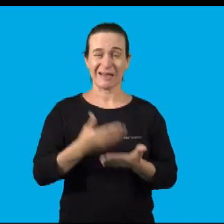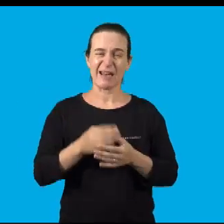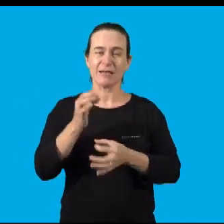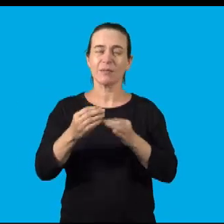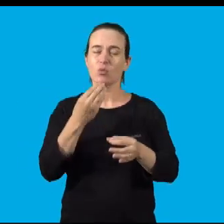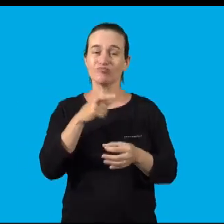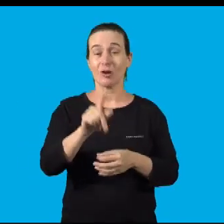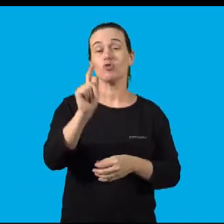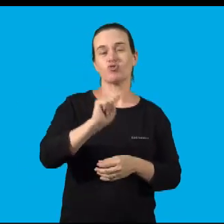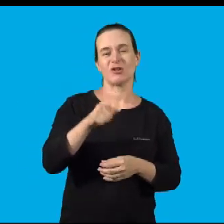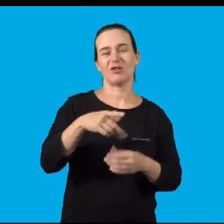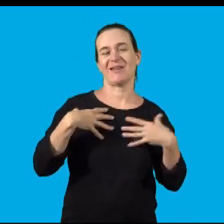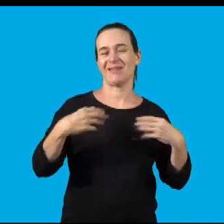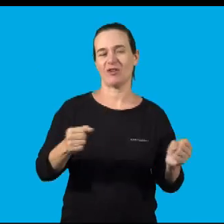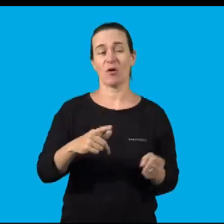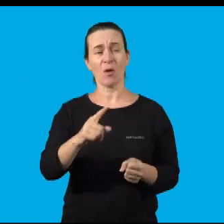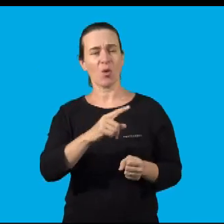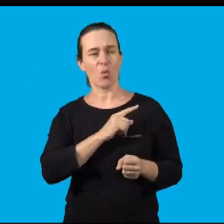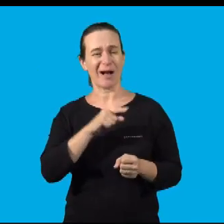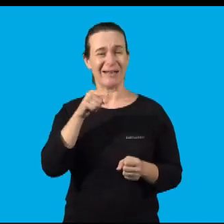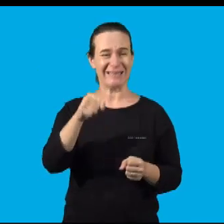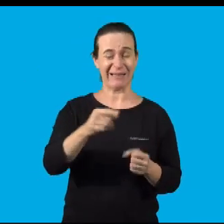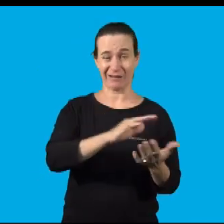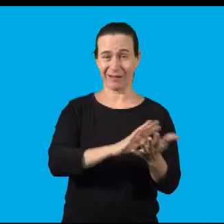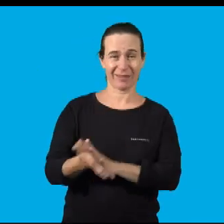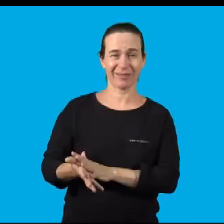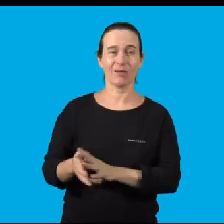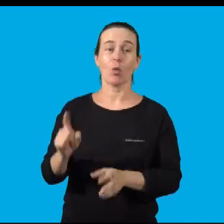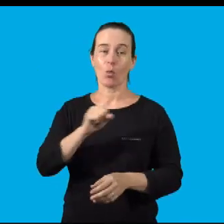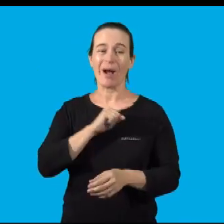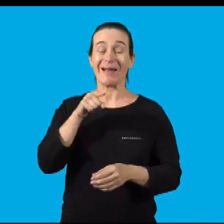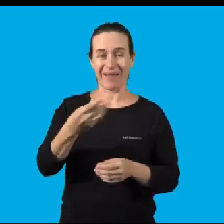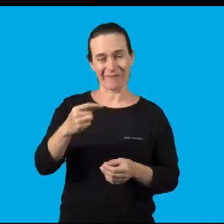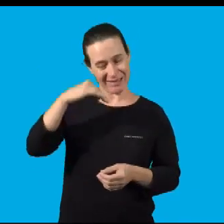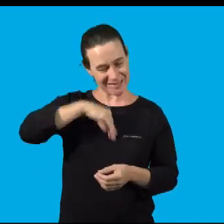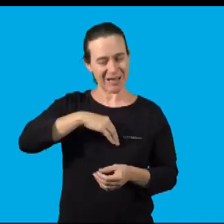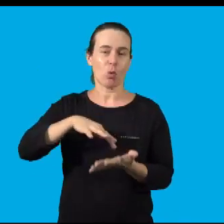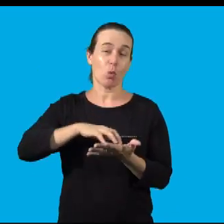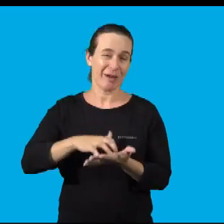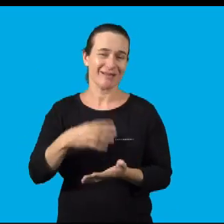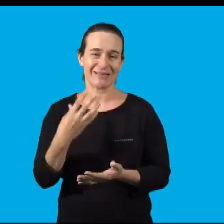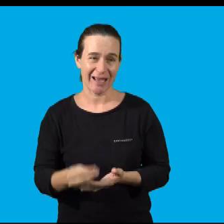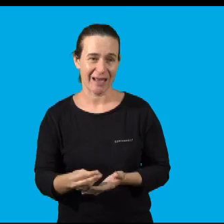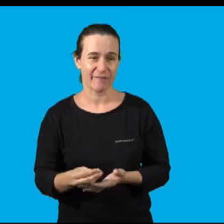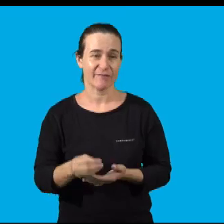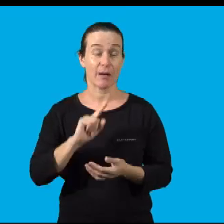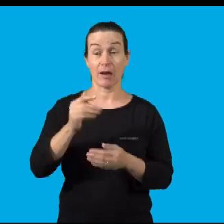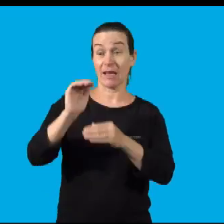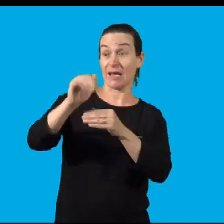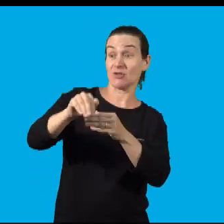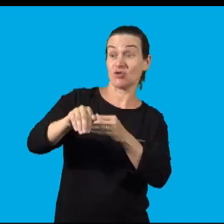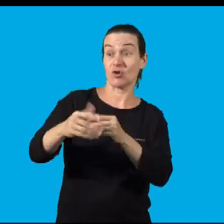defined as a tragic hero because his downfall is caused by a weakness within himself and not